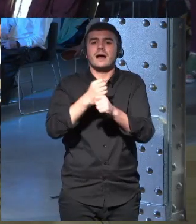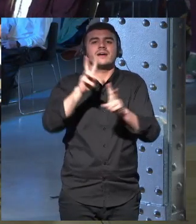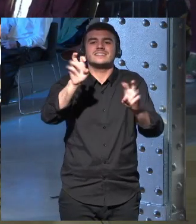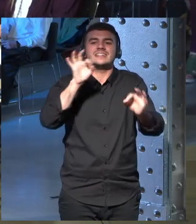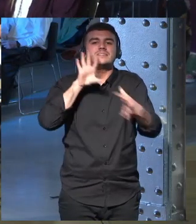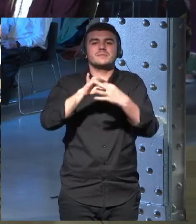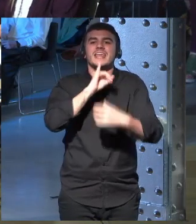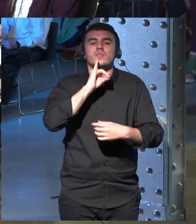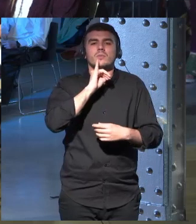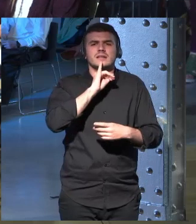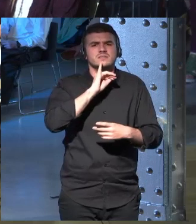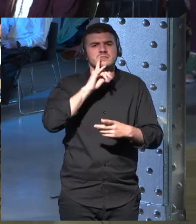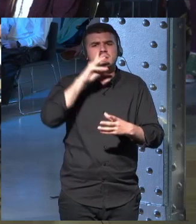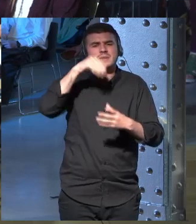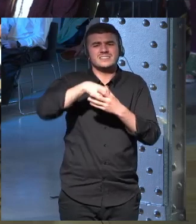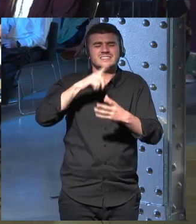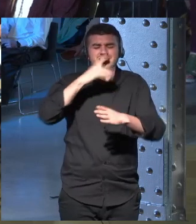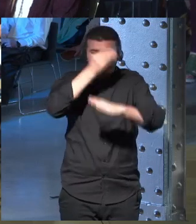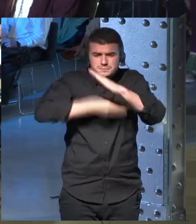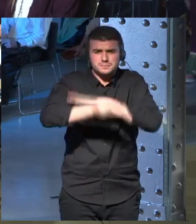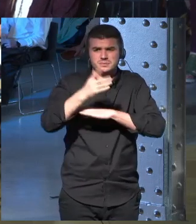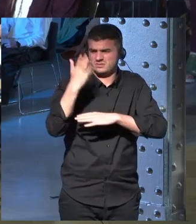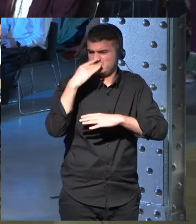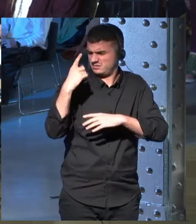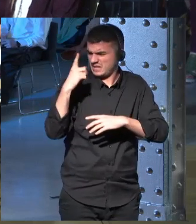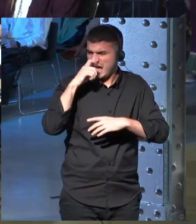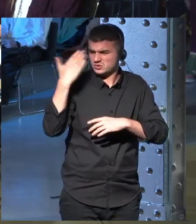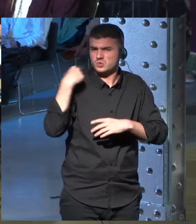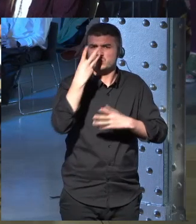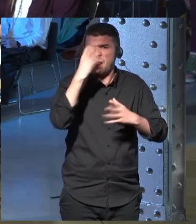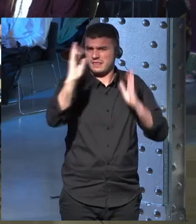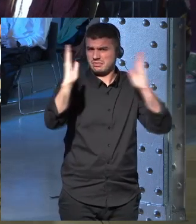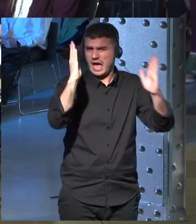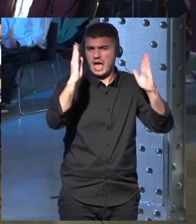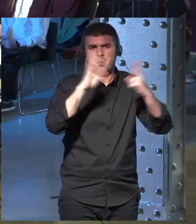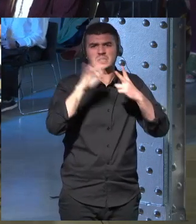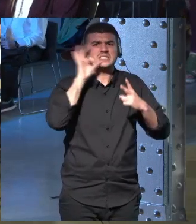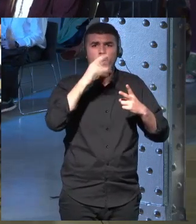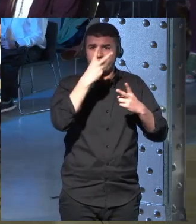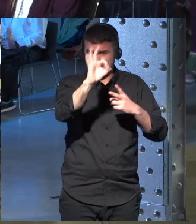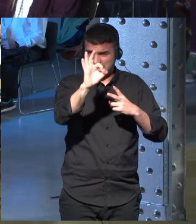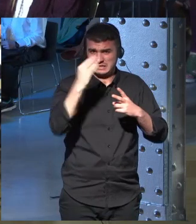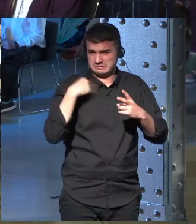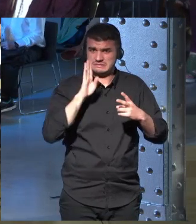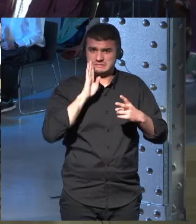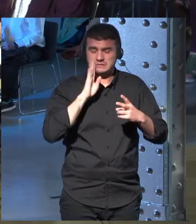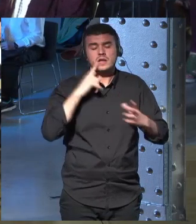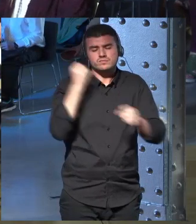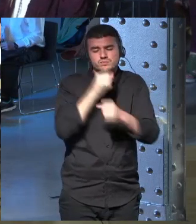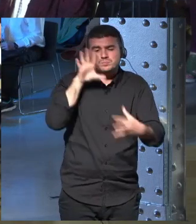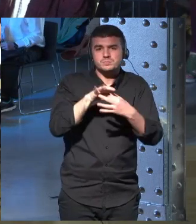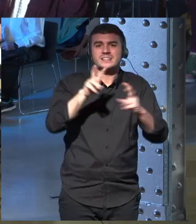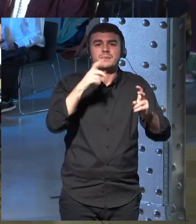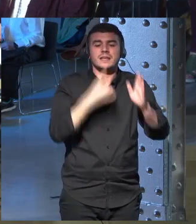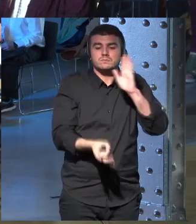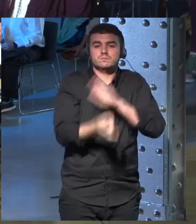1930s and 1940s, particularly with a tribe called the Hopi. And